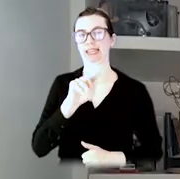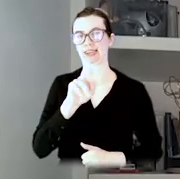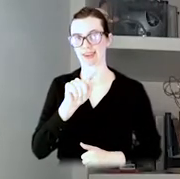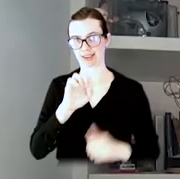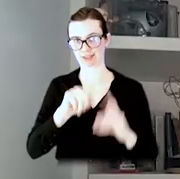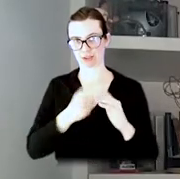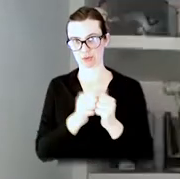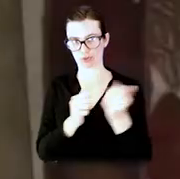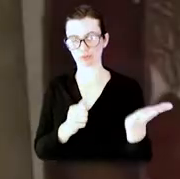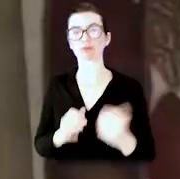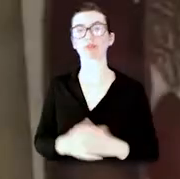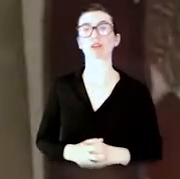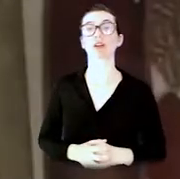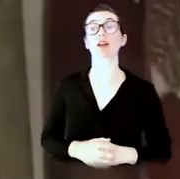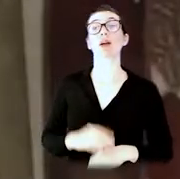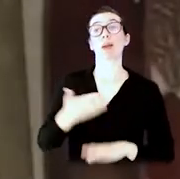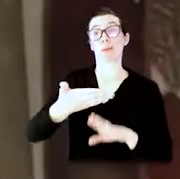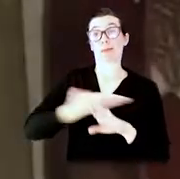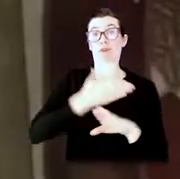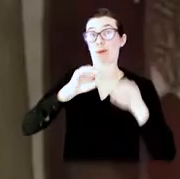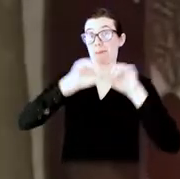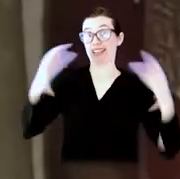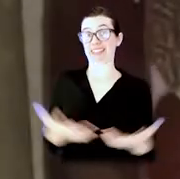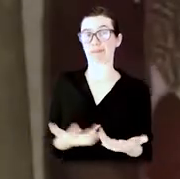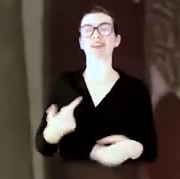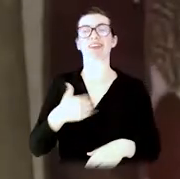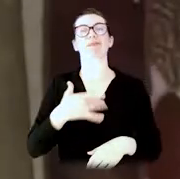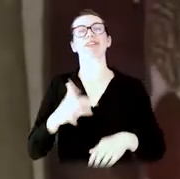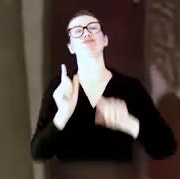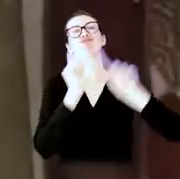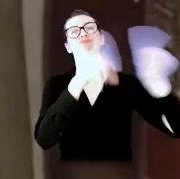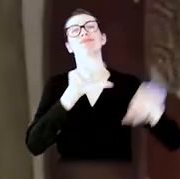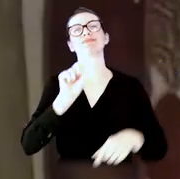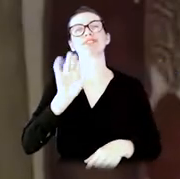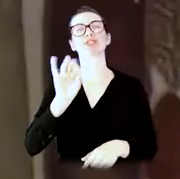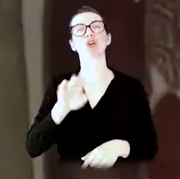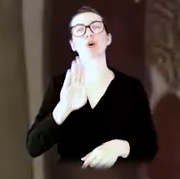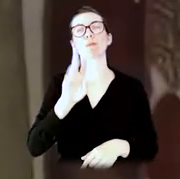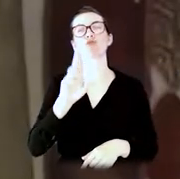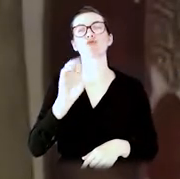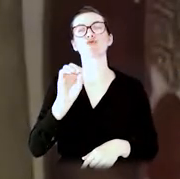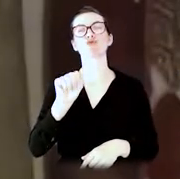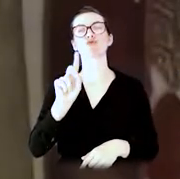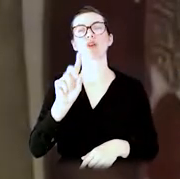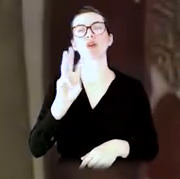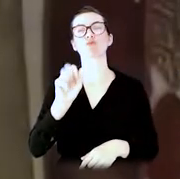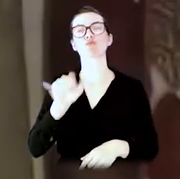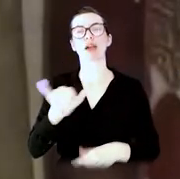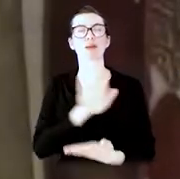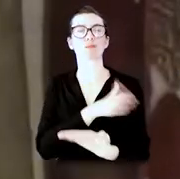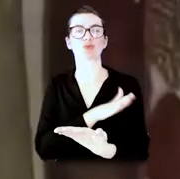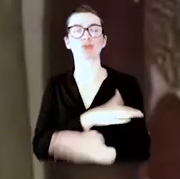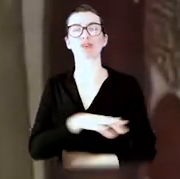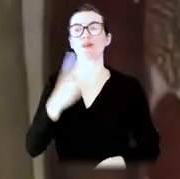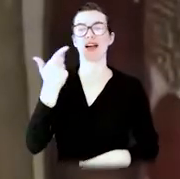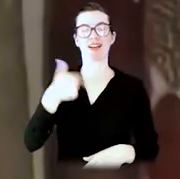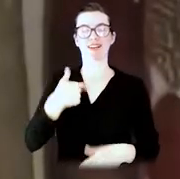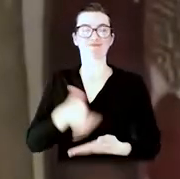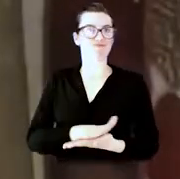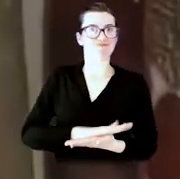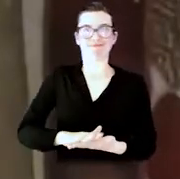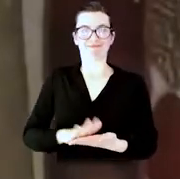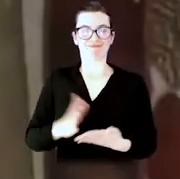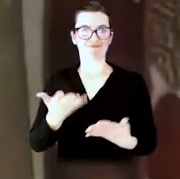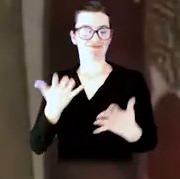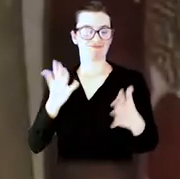Pre-pandemic, it was Broadway musicals in San Francisco, because, you know, I got to be really clean and I got to be dressed up,